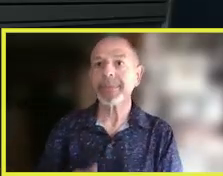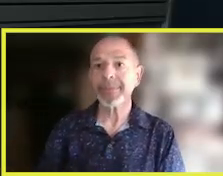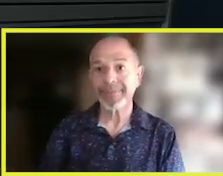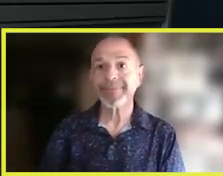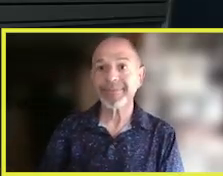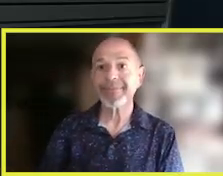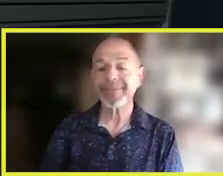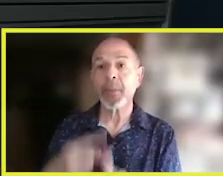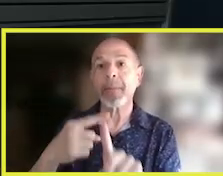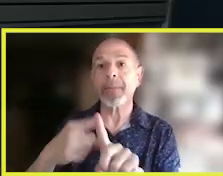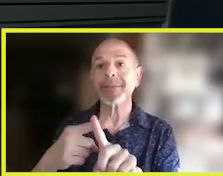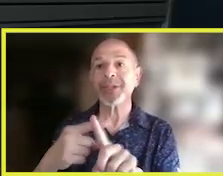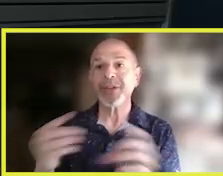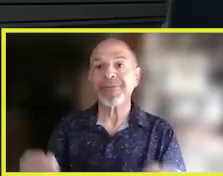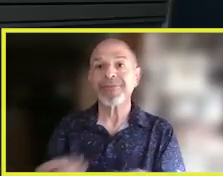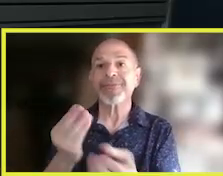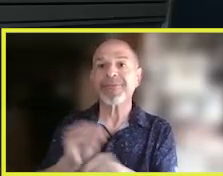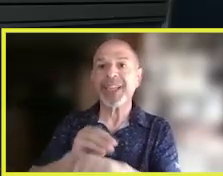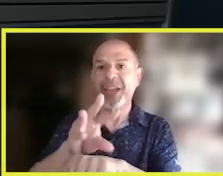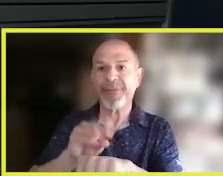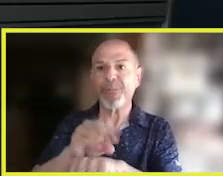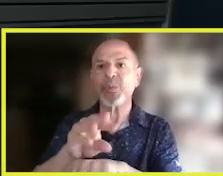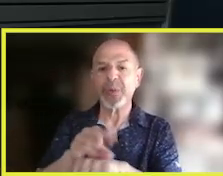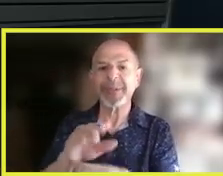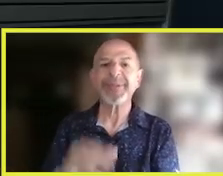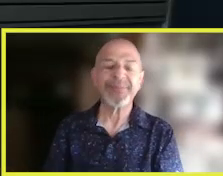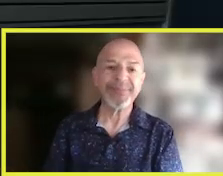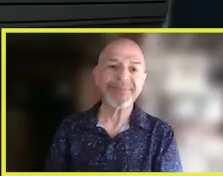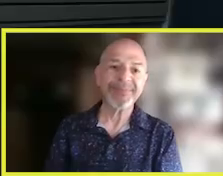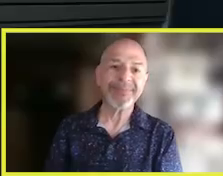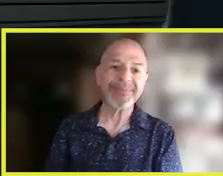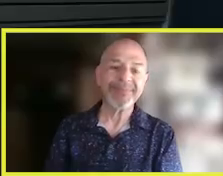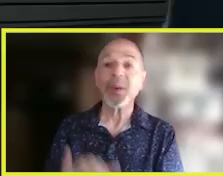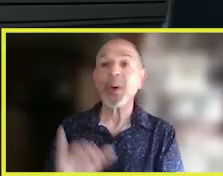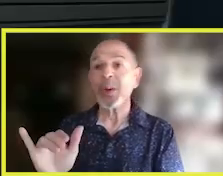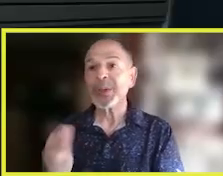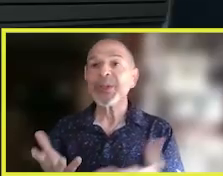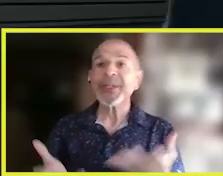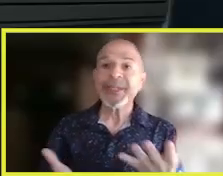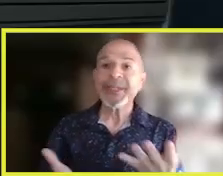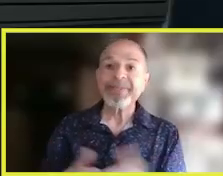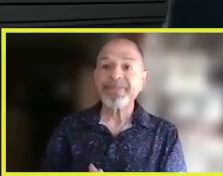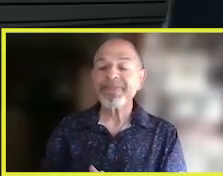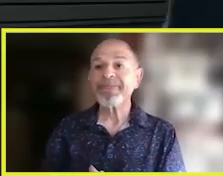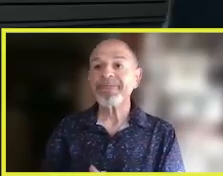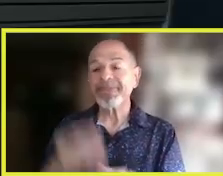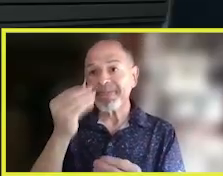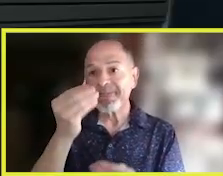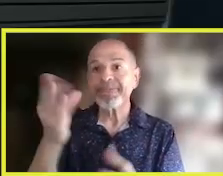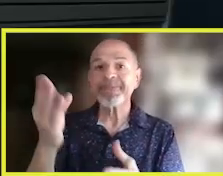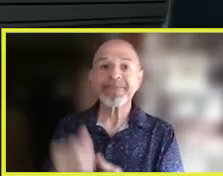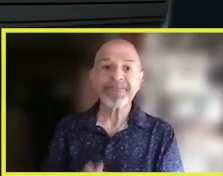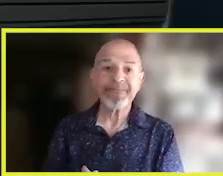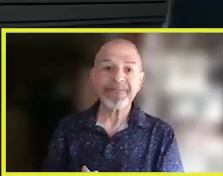big difference. And, I will just share this with all of you. I really